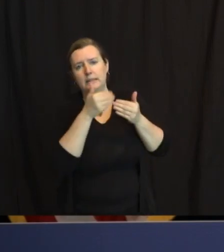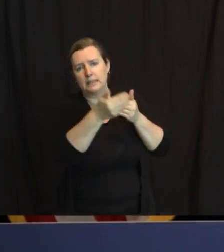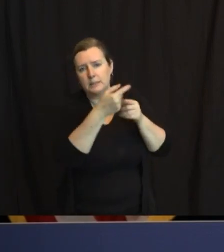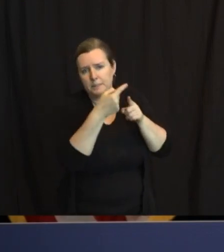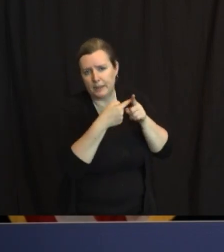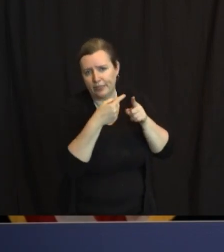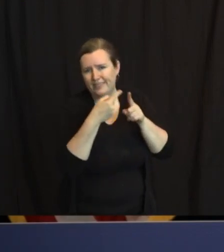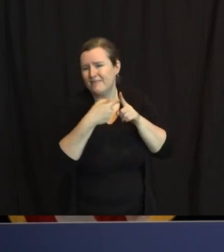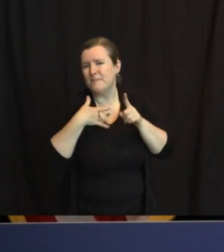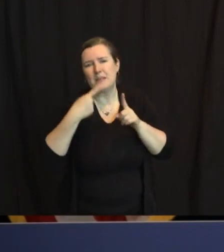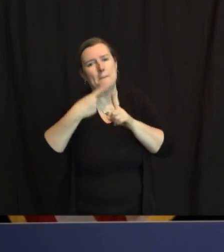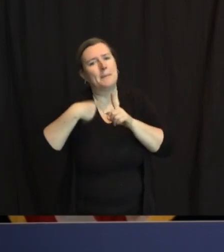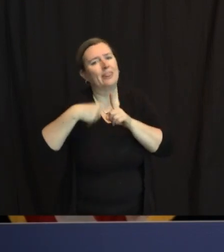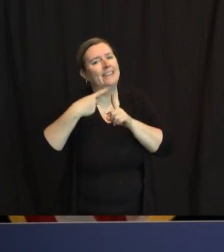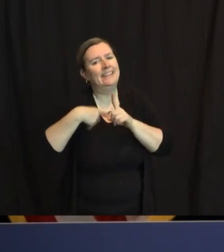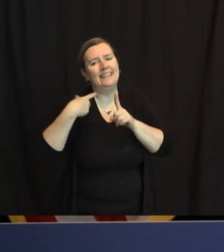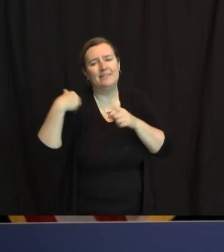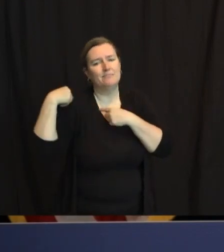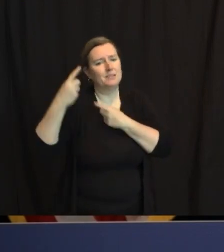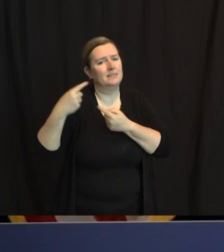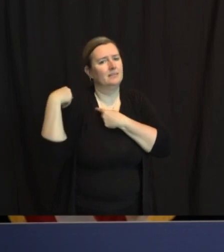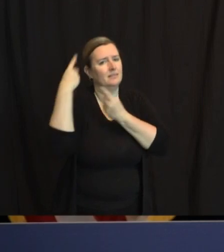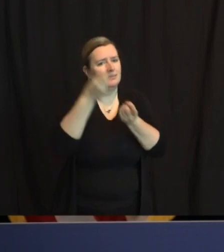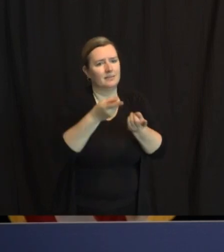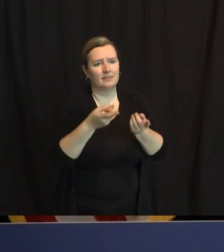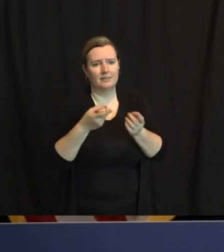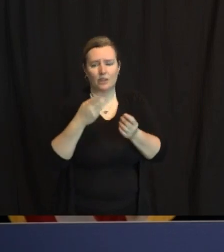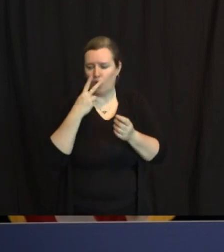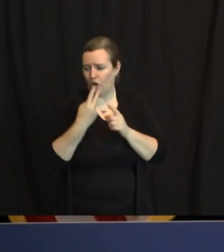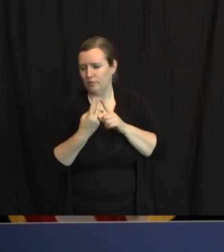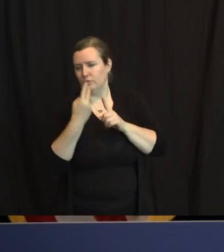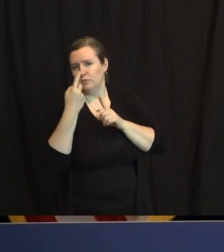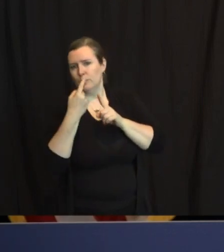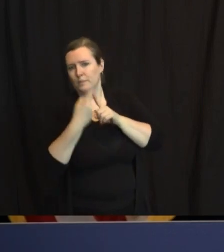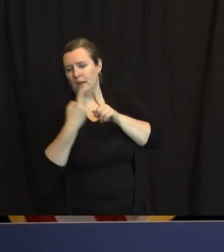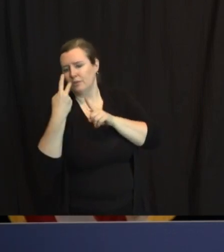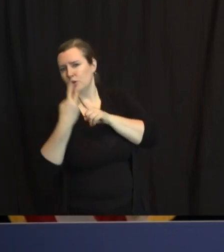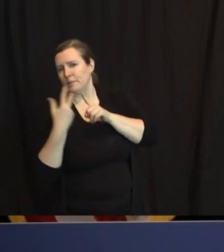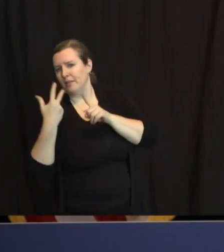last 2 months of the shutdown. But they will be providing updates soon.